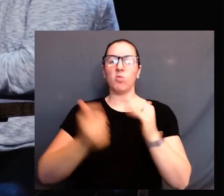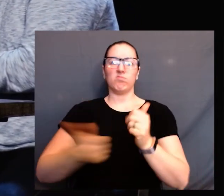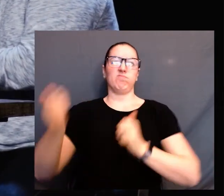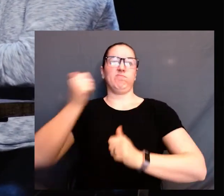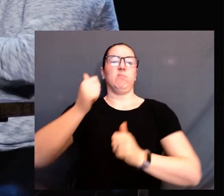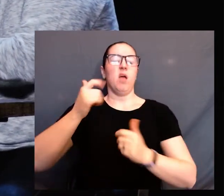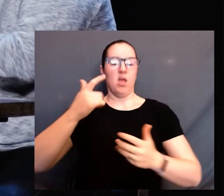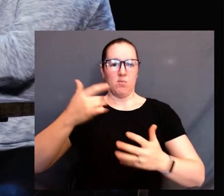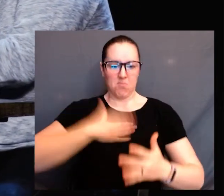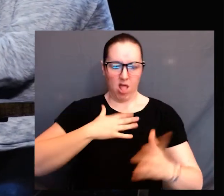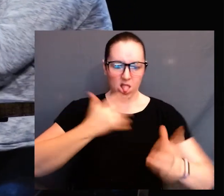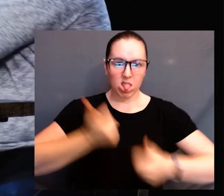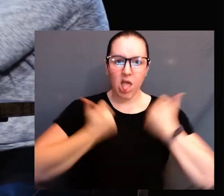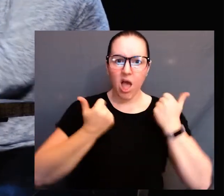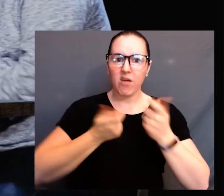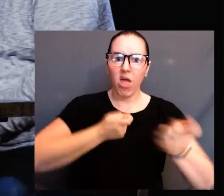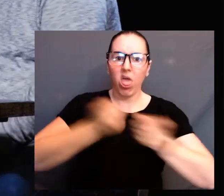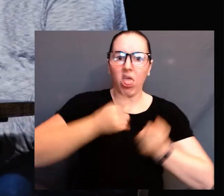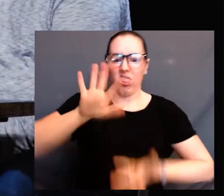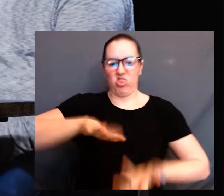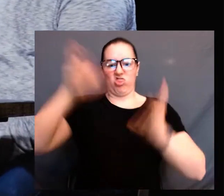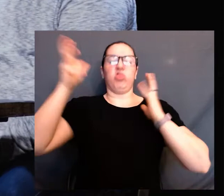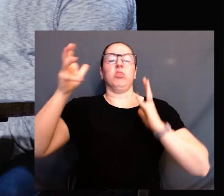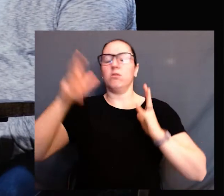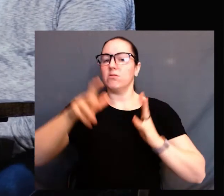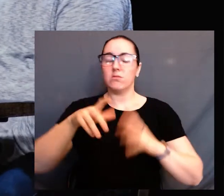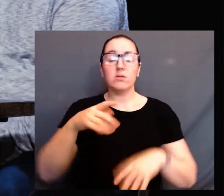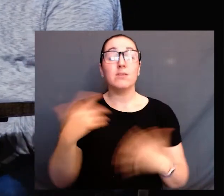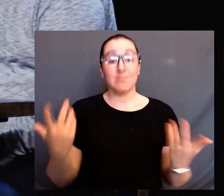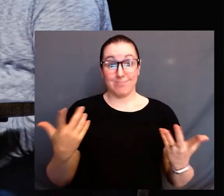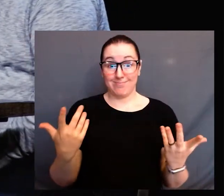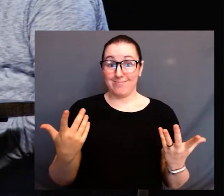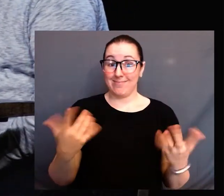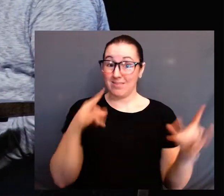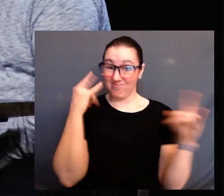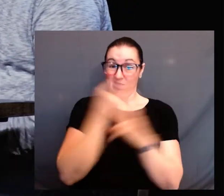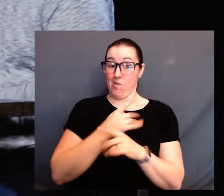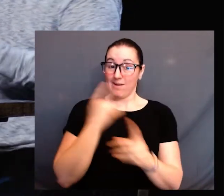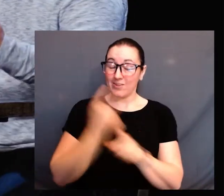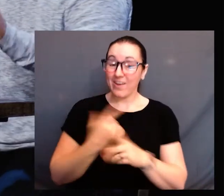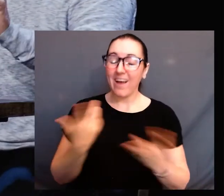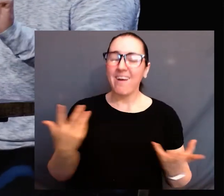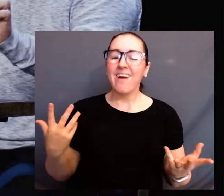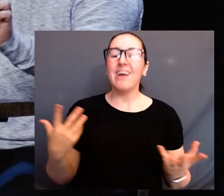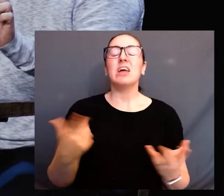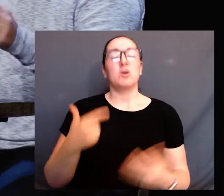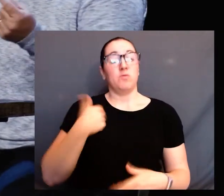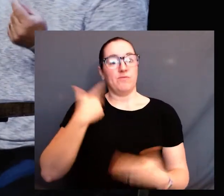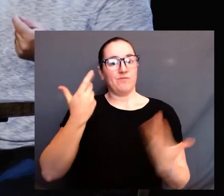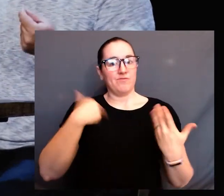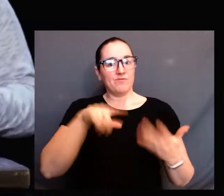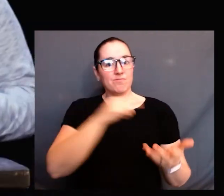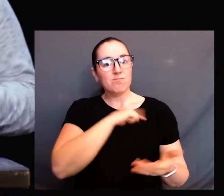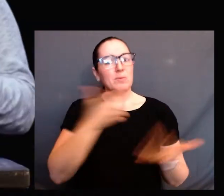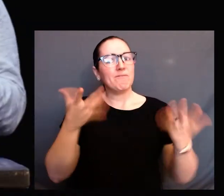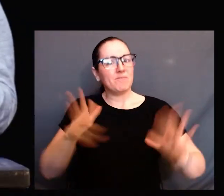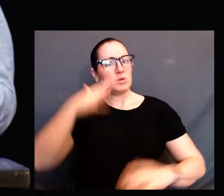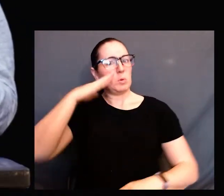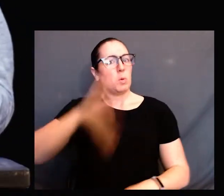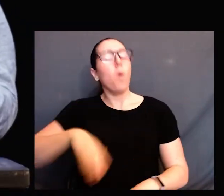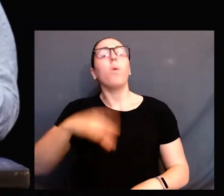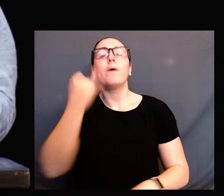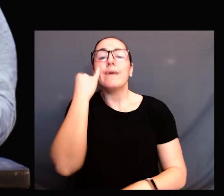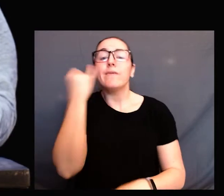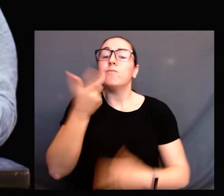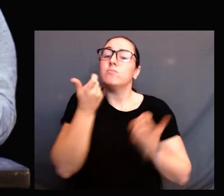propensity to have a life that is out of control. Sounds ironic, doesn't it? Because here's what we know. We know that when we try to